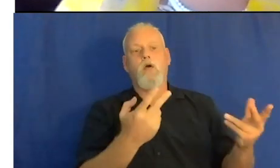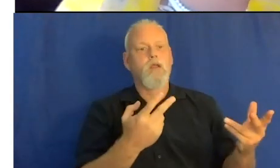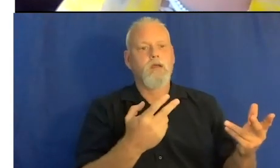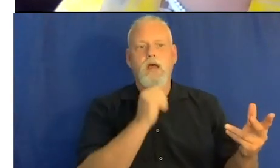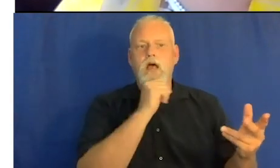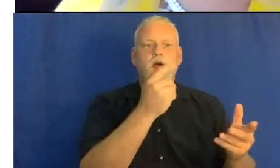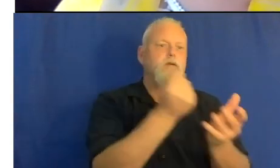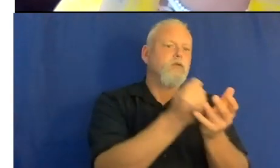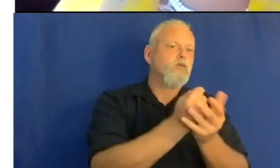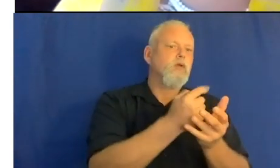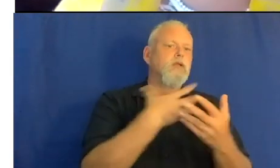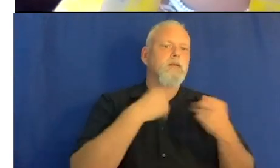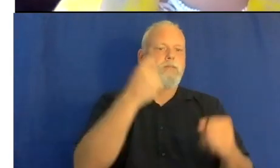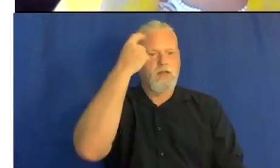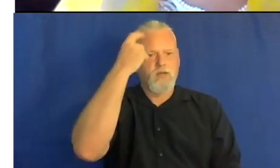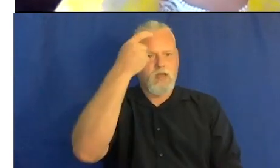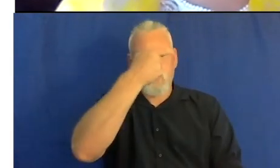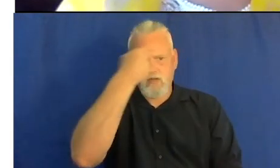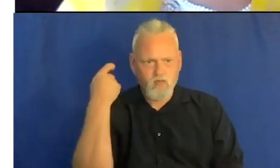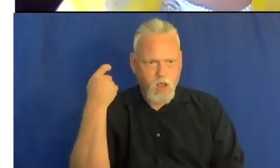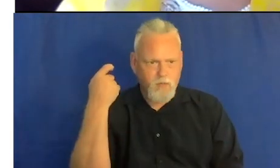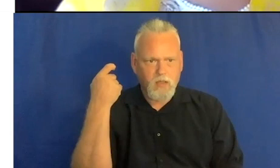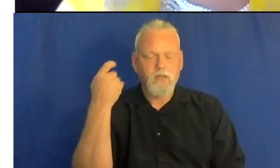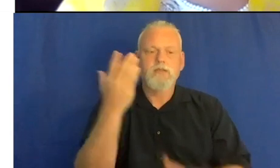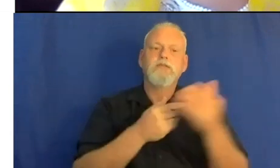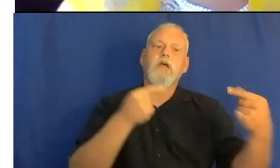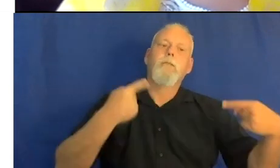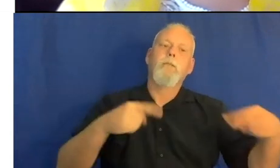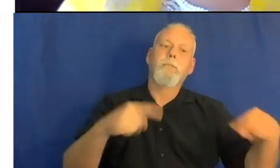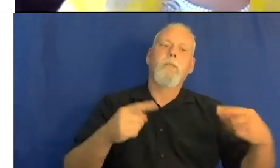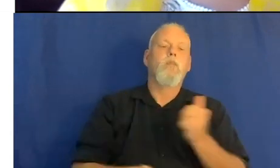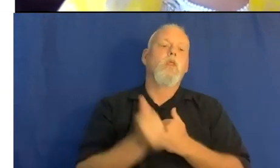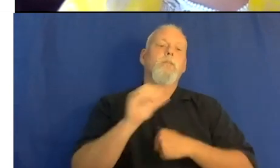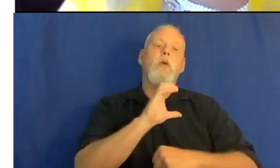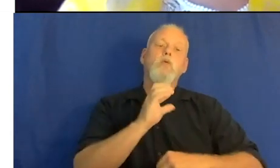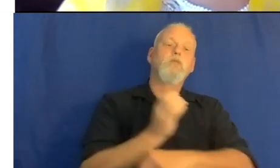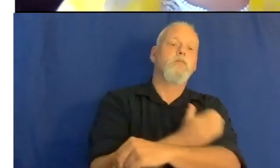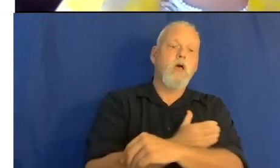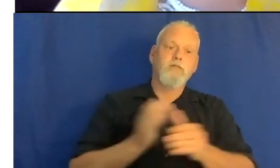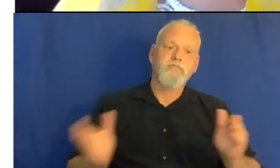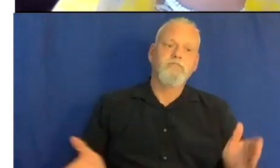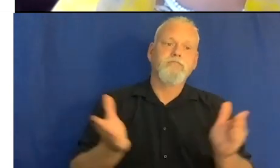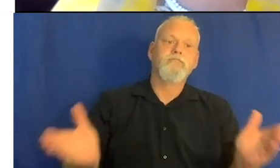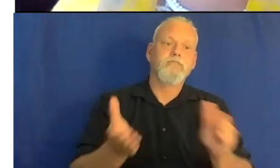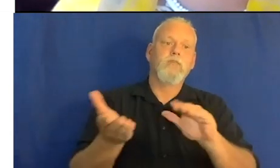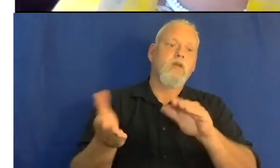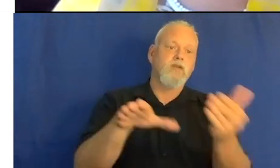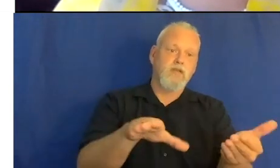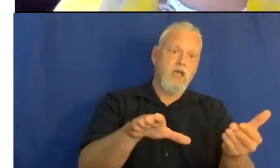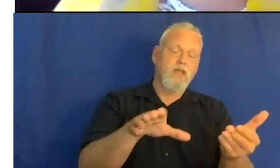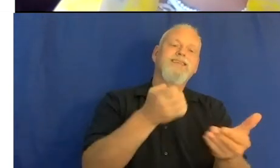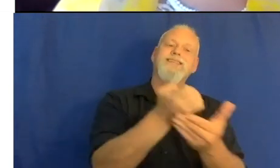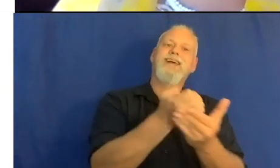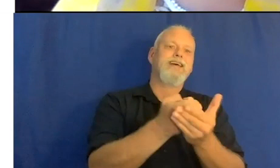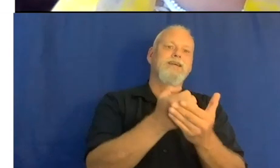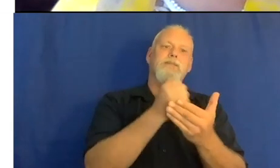mental health and trauma. Some argue that the most powerful driver of deaths of despair is economic insecurity